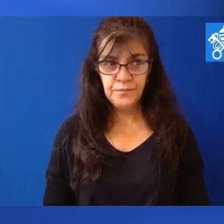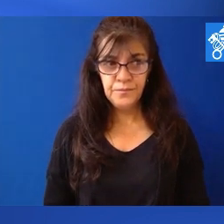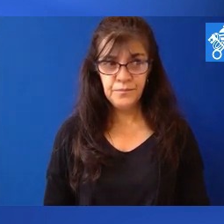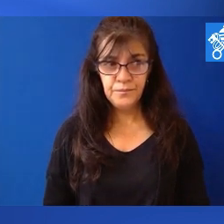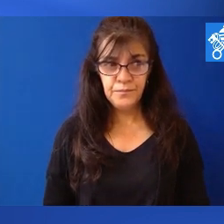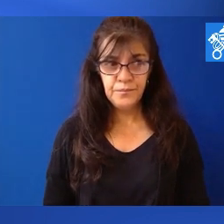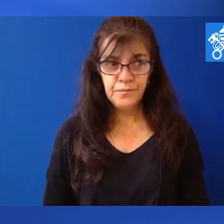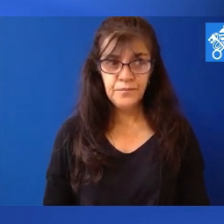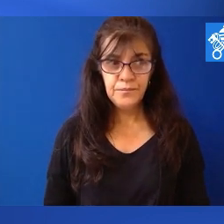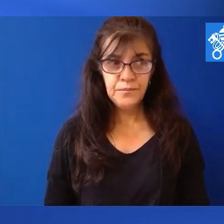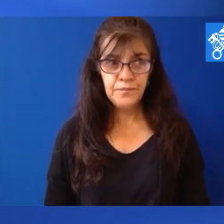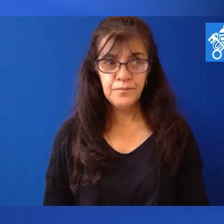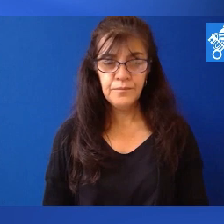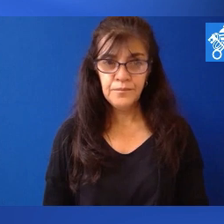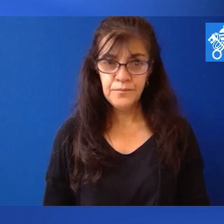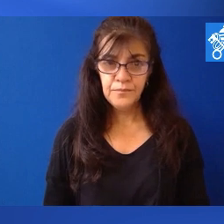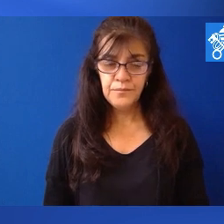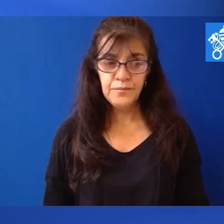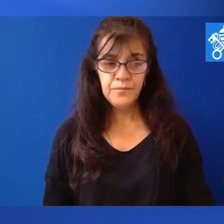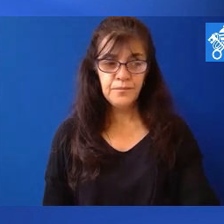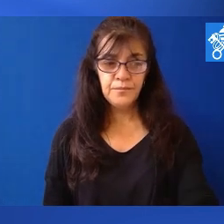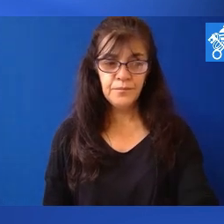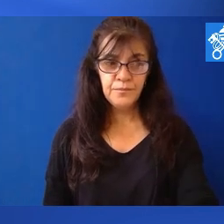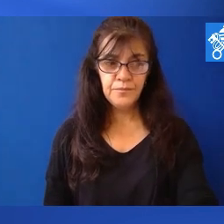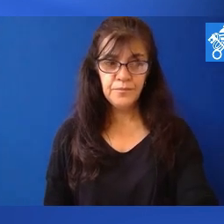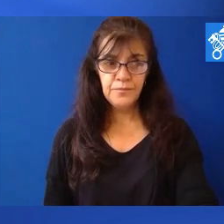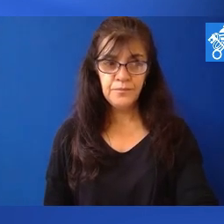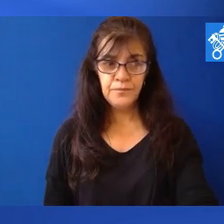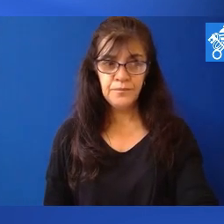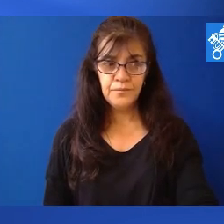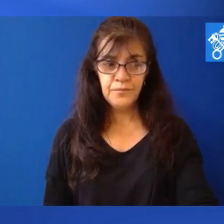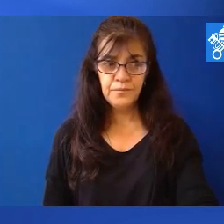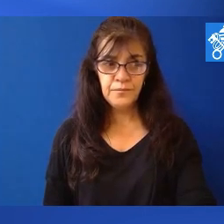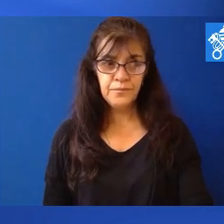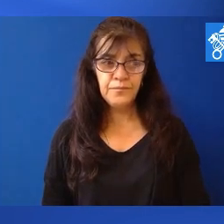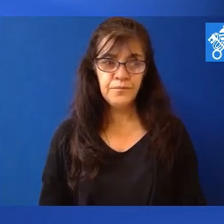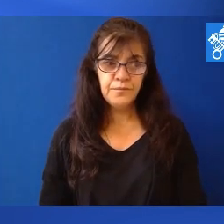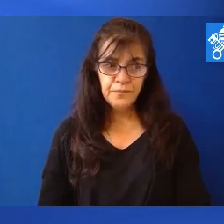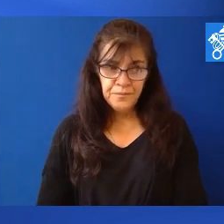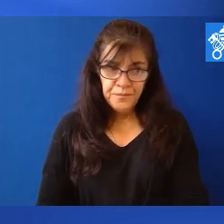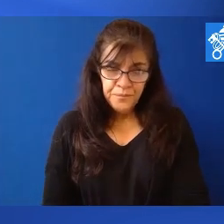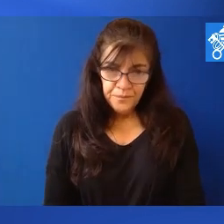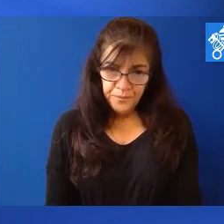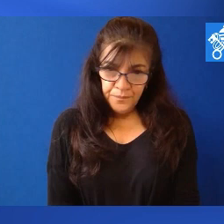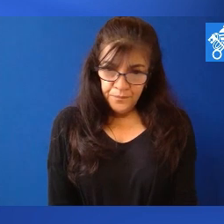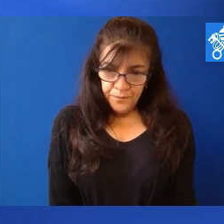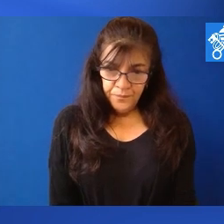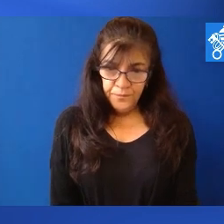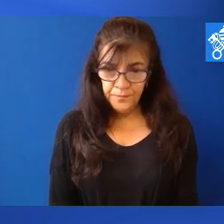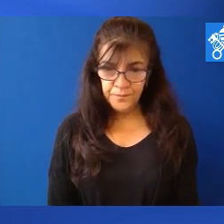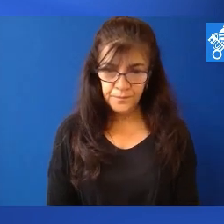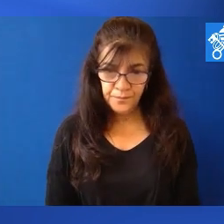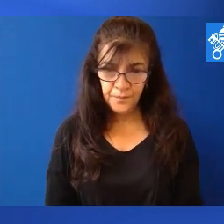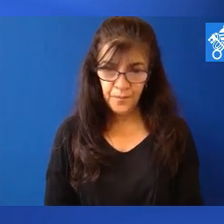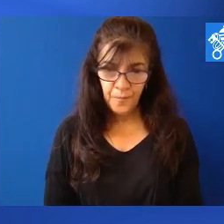Und überstürze nichts zur Zeit der Bedrängnis. Nimm alles an, was über dich kommen mag. Und